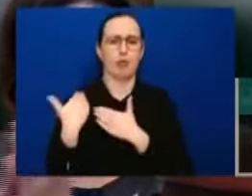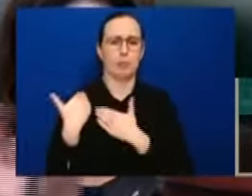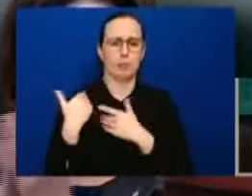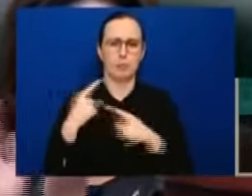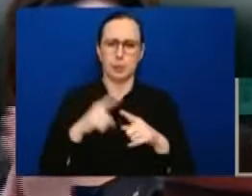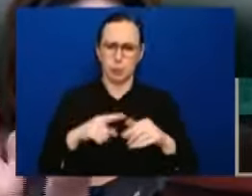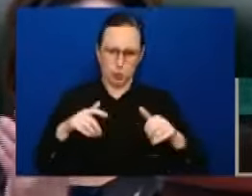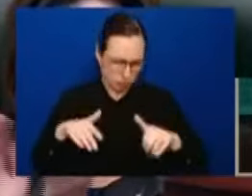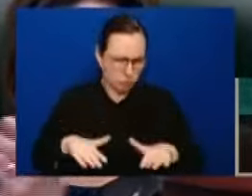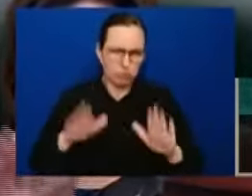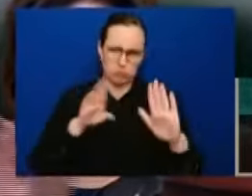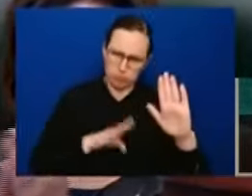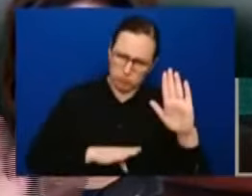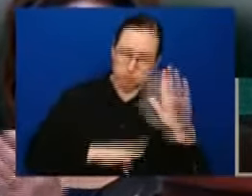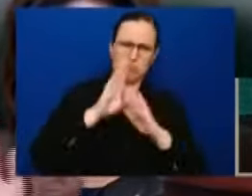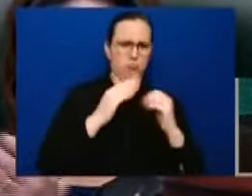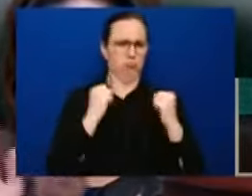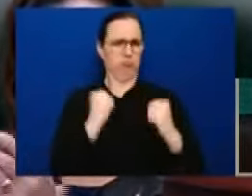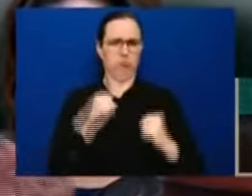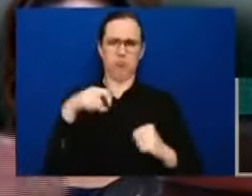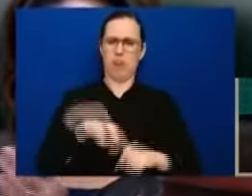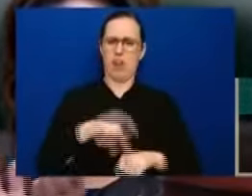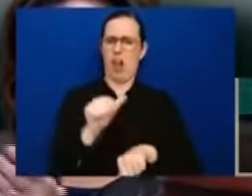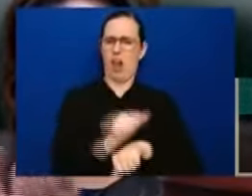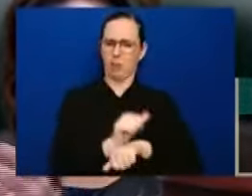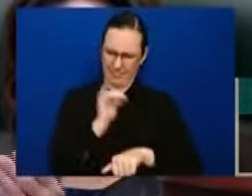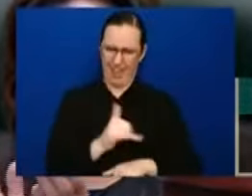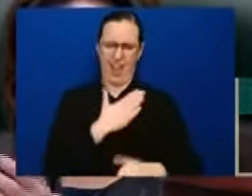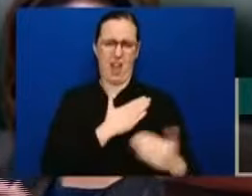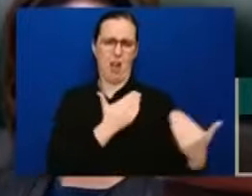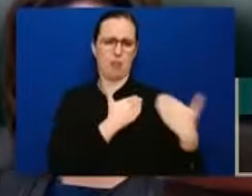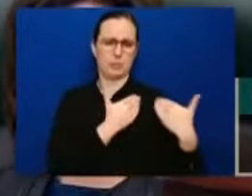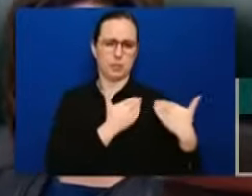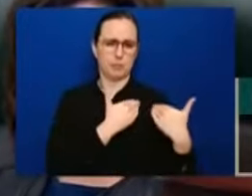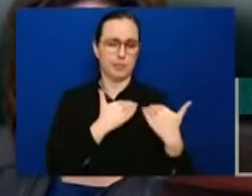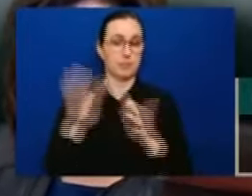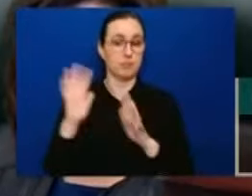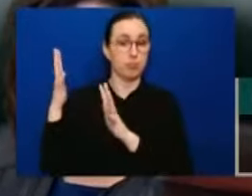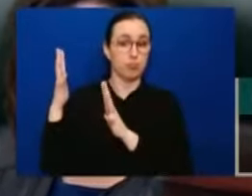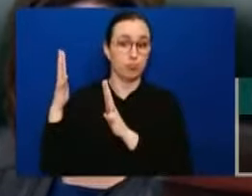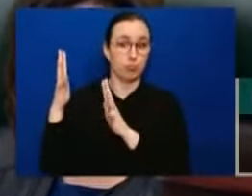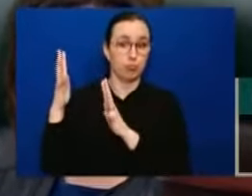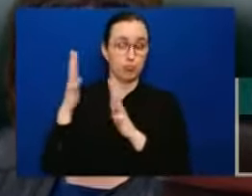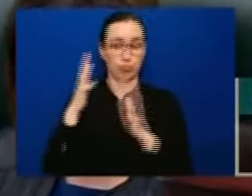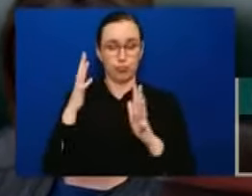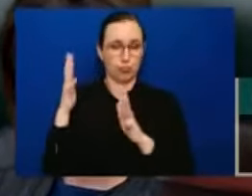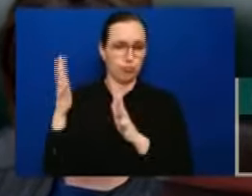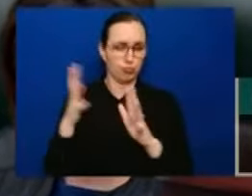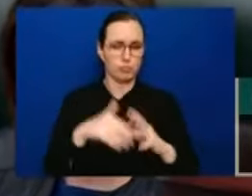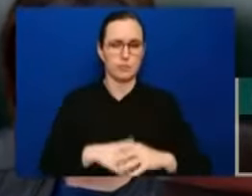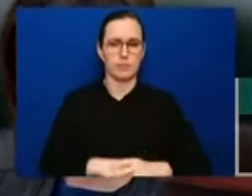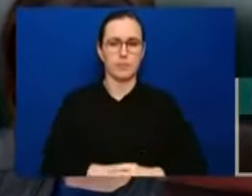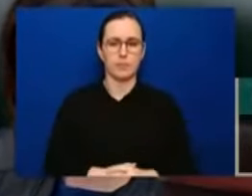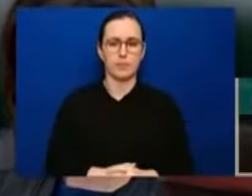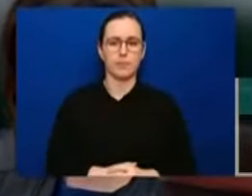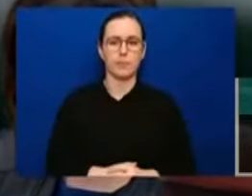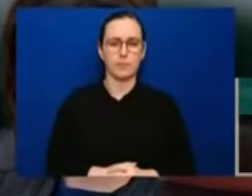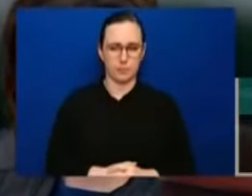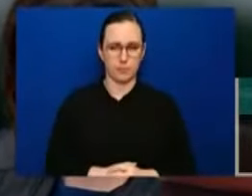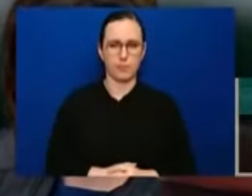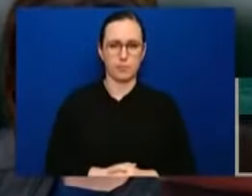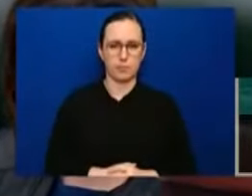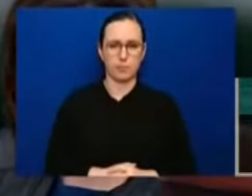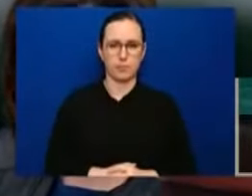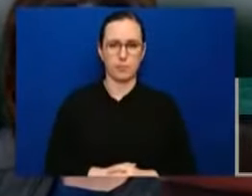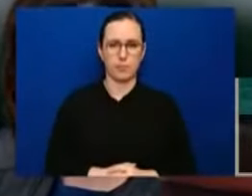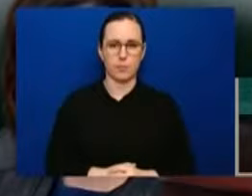here. The most principled, productive, and innovative